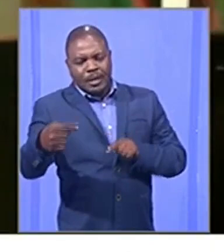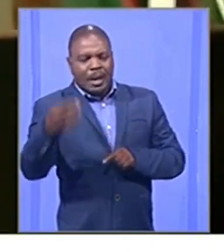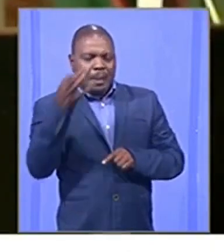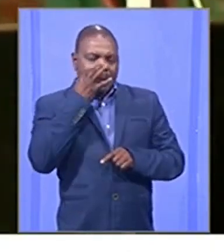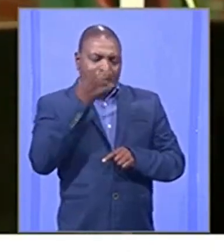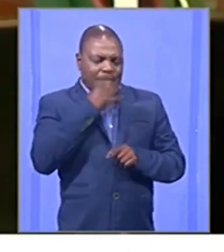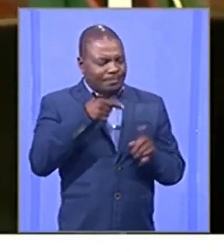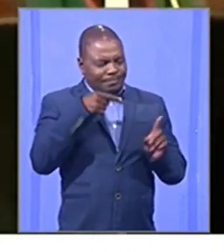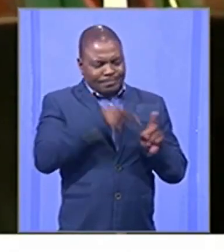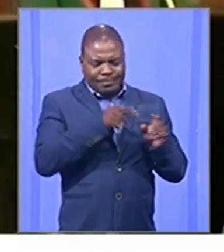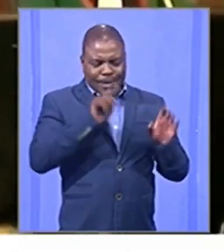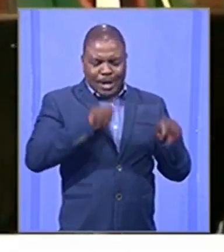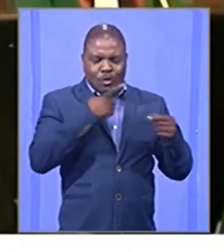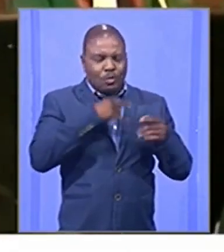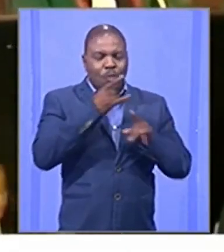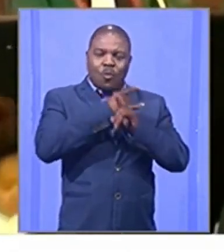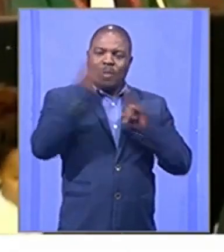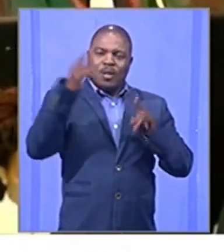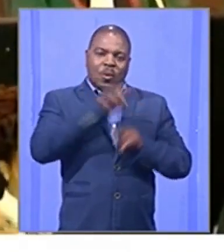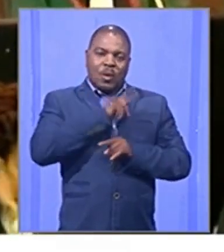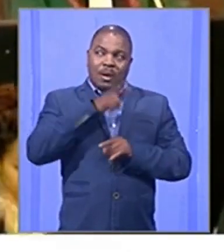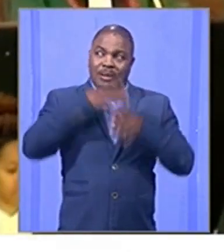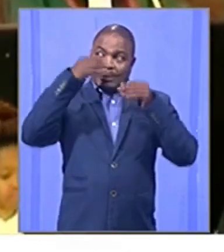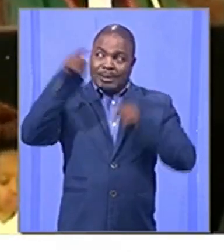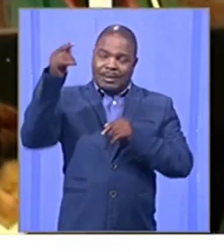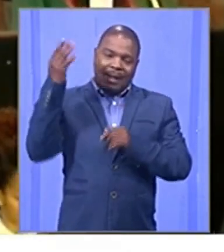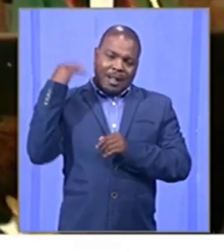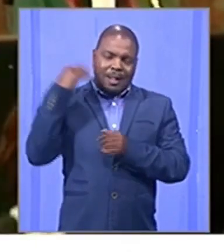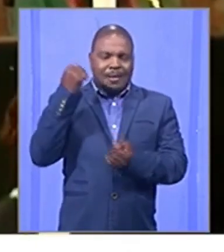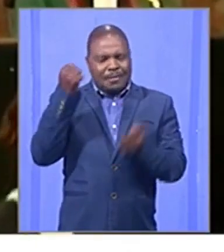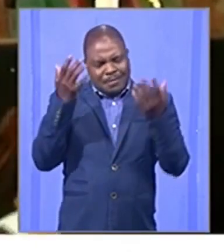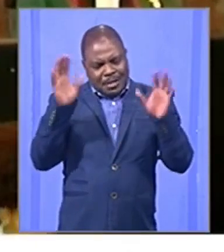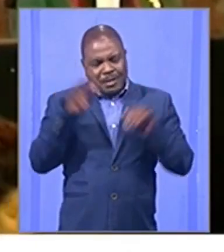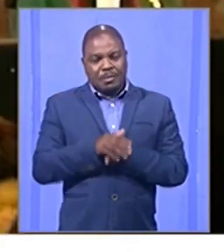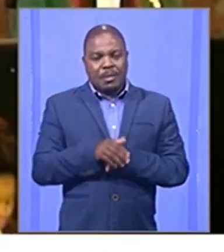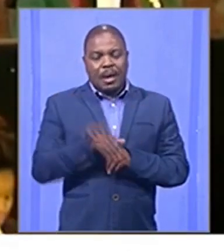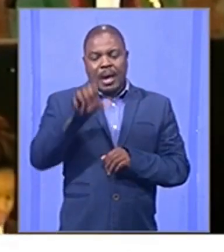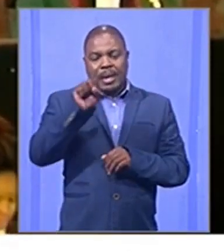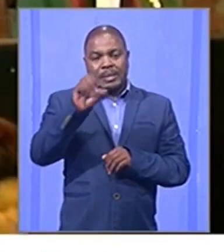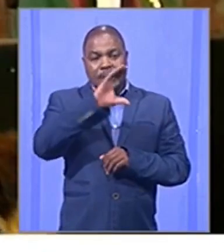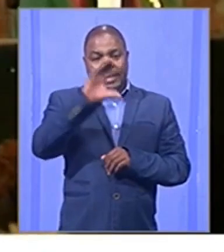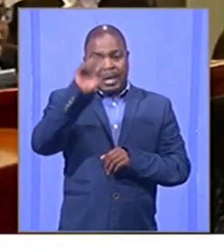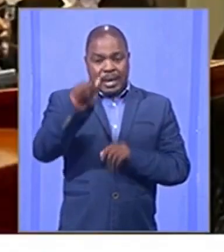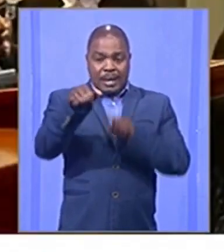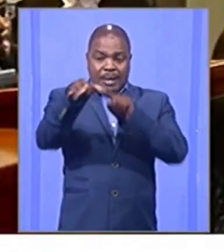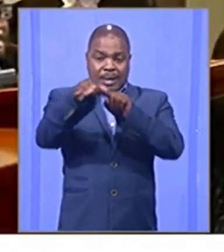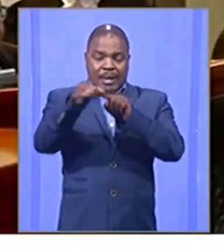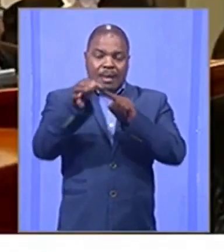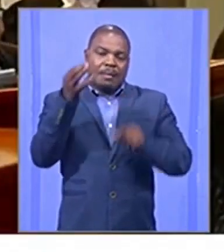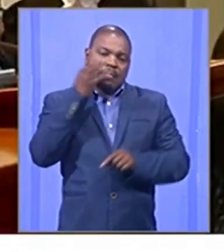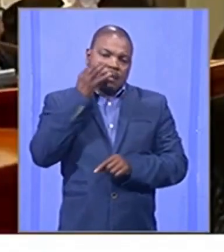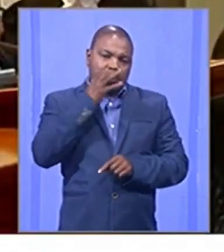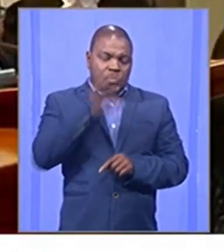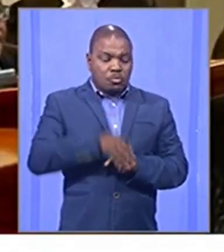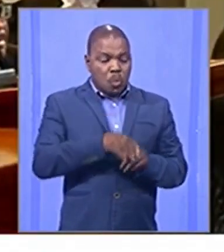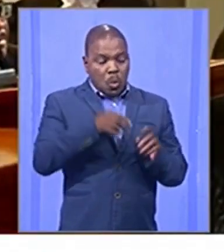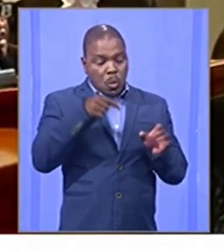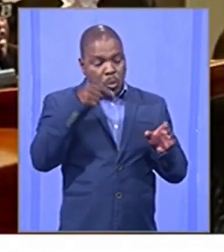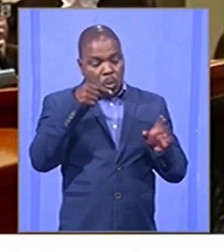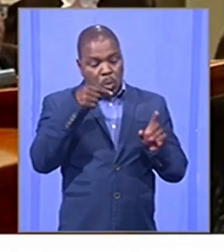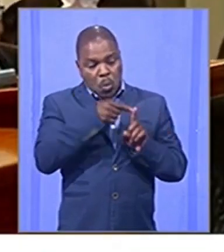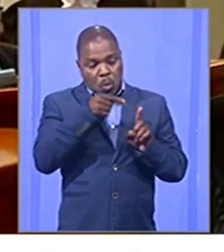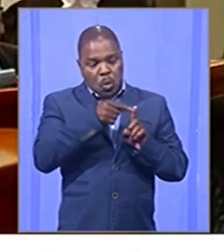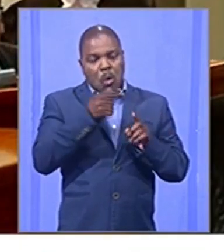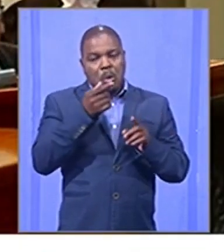ya boikuelo. Le fa kgotlatshekelo ya boikuelo SCA e fitlhetse fa go rebolwa ga parola ya kalafi go ne go se ka fa